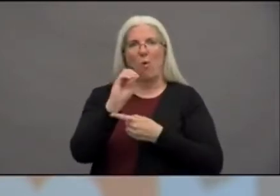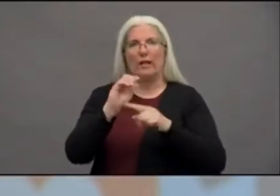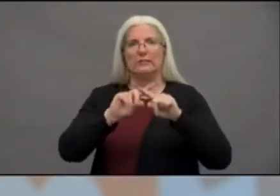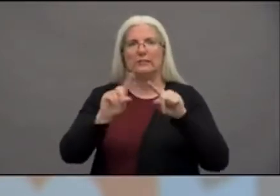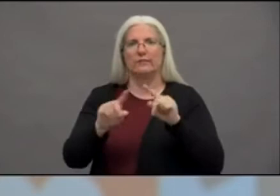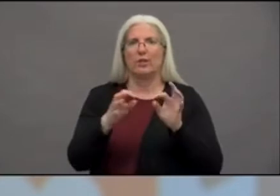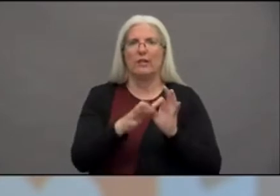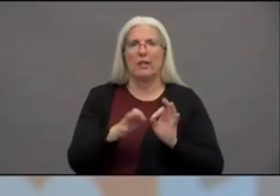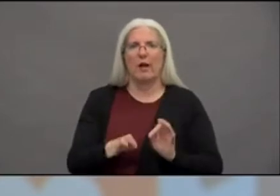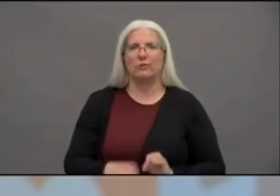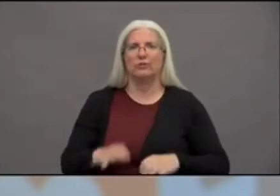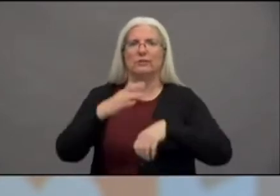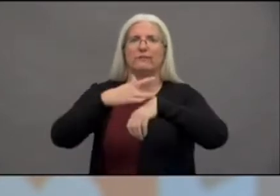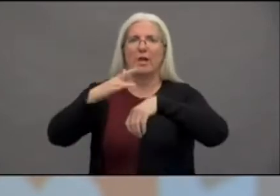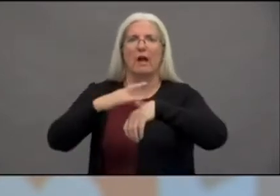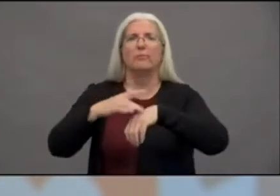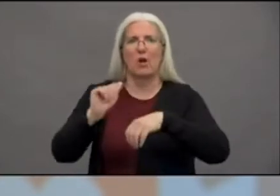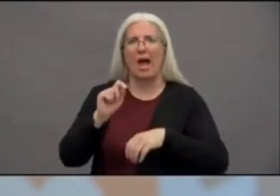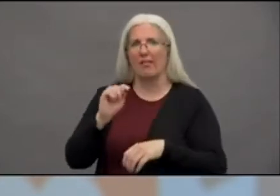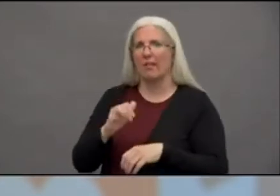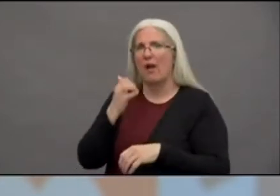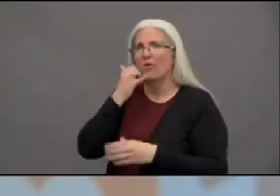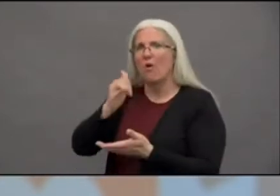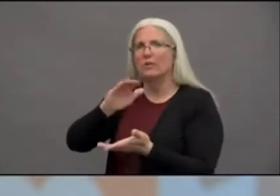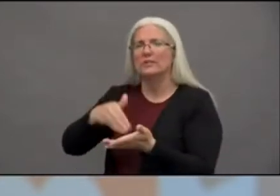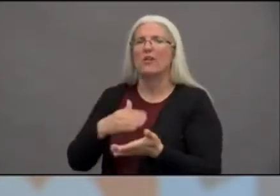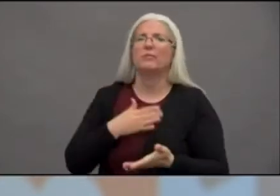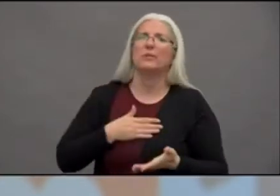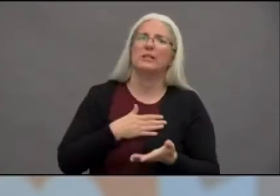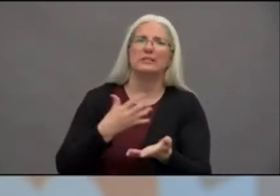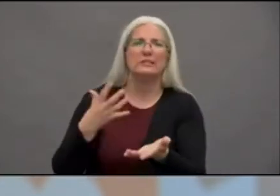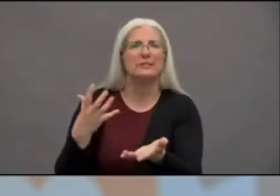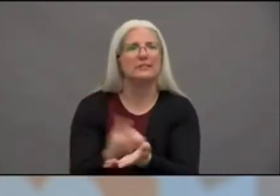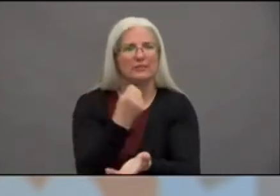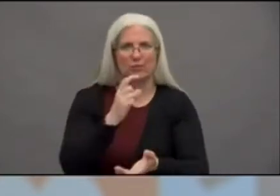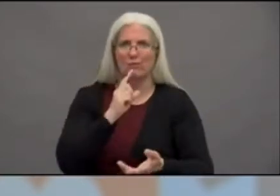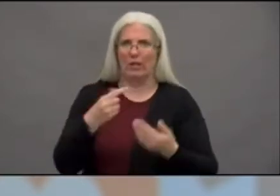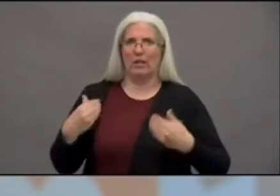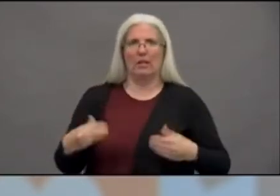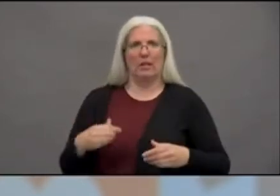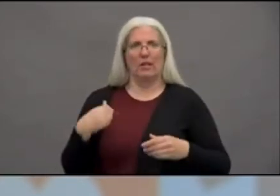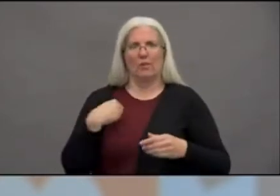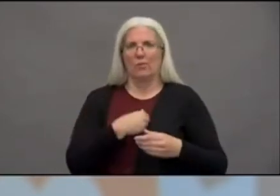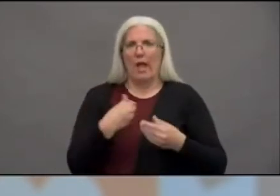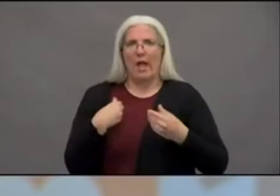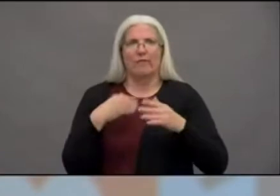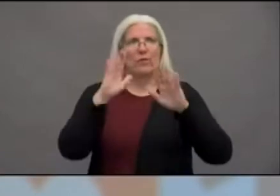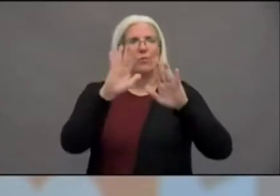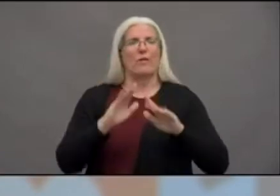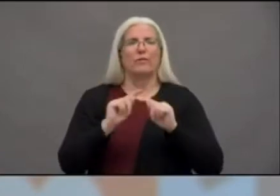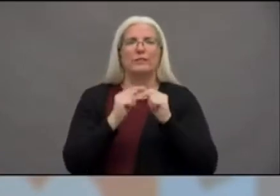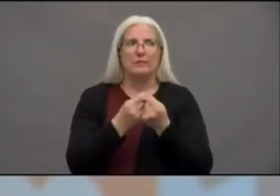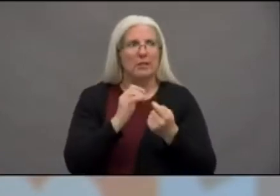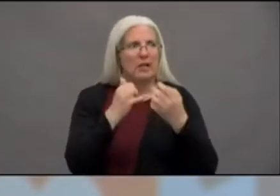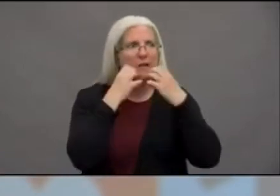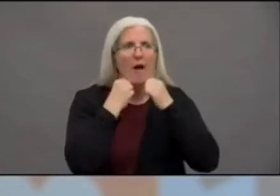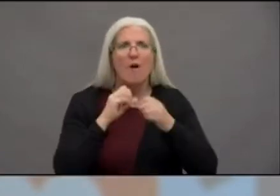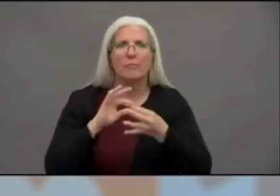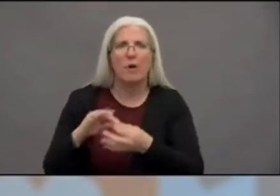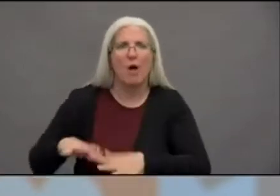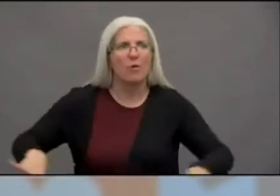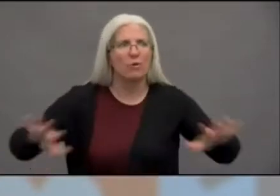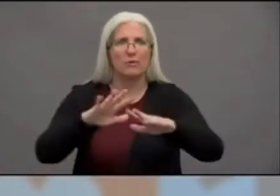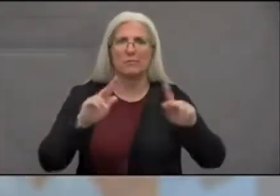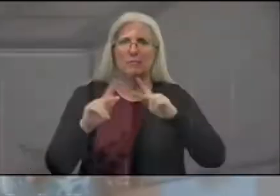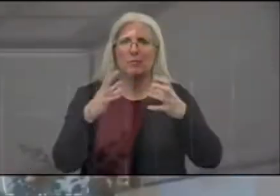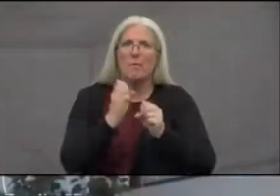of this resource. And we really have the best team who care deeply about being able to connect our public, our residents with vital